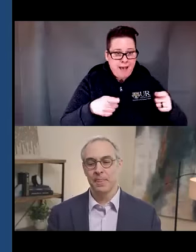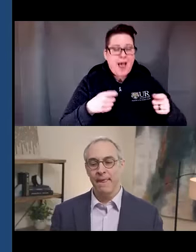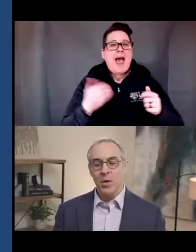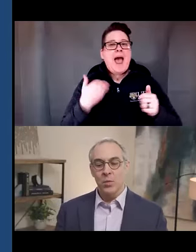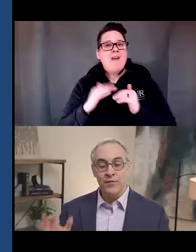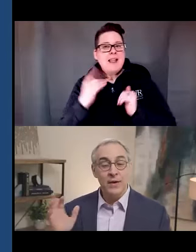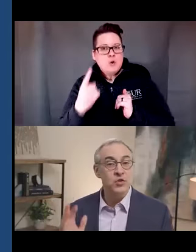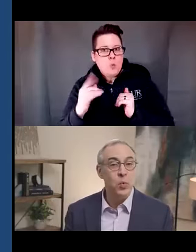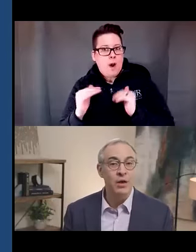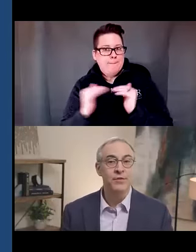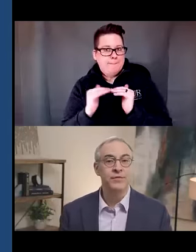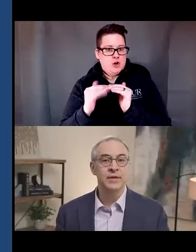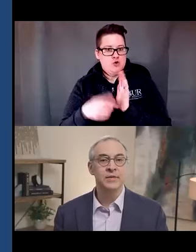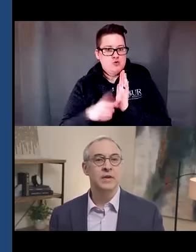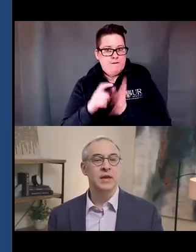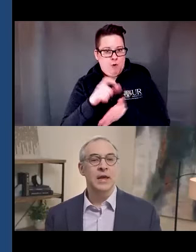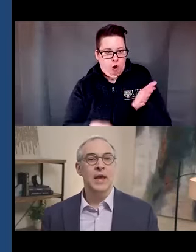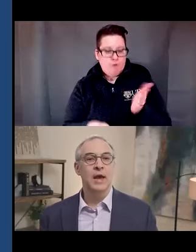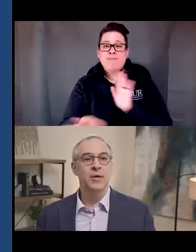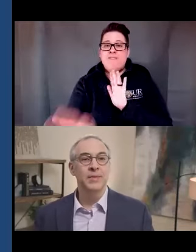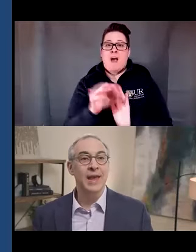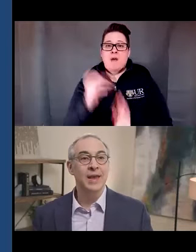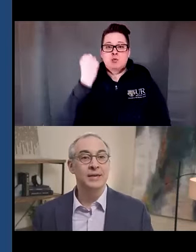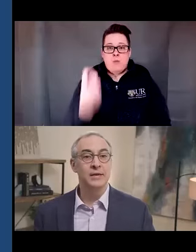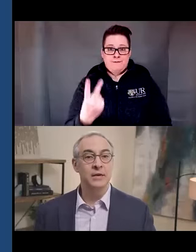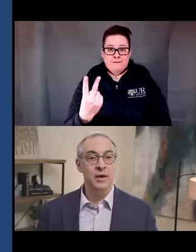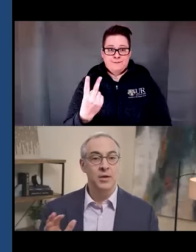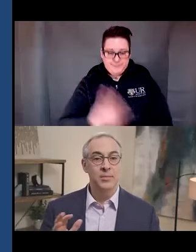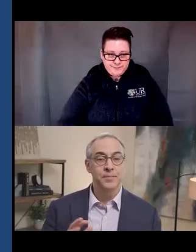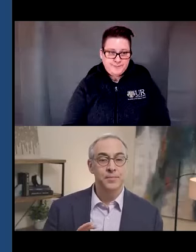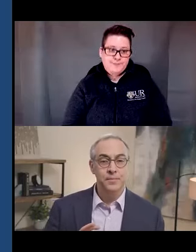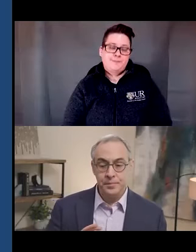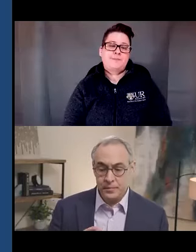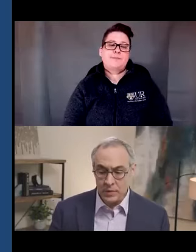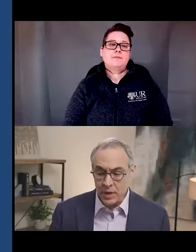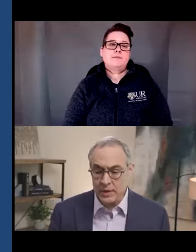article. We found 12 of these and